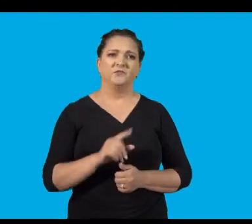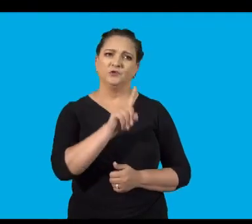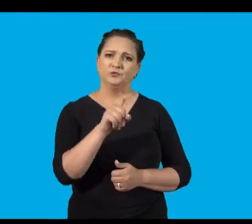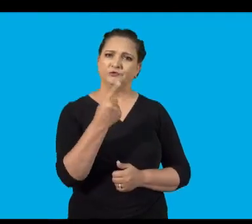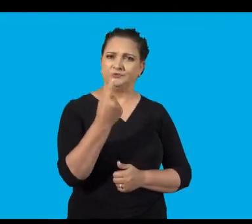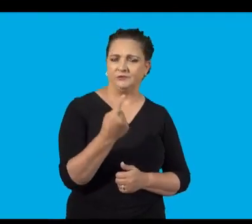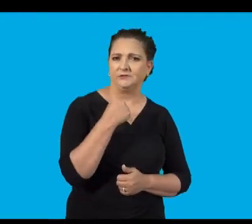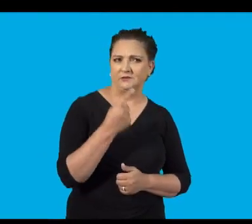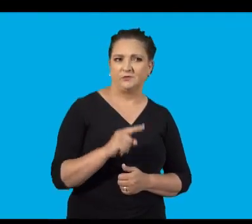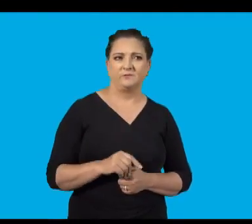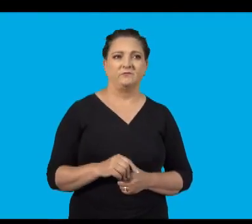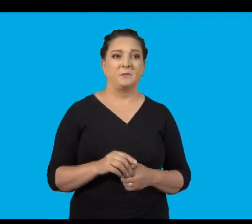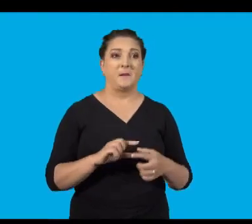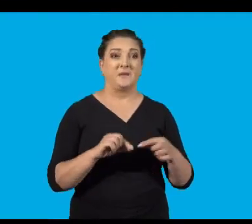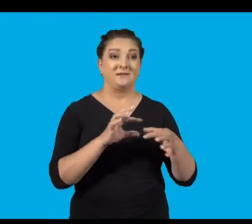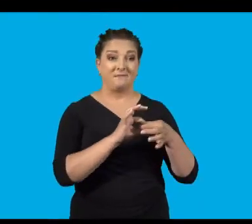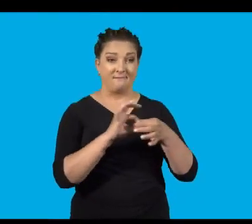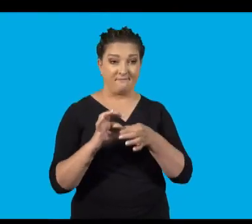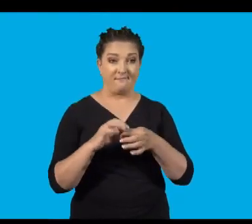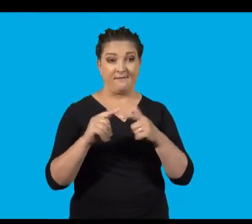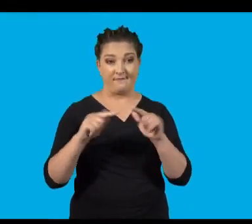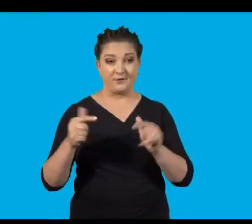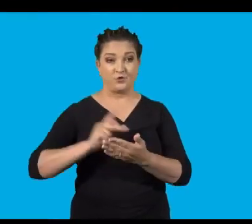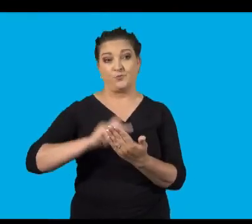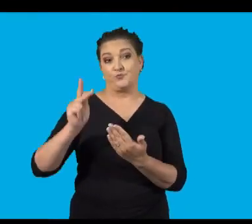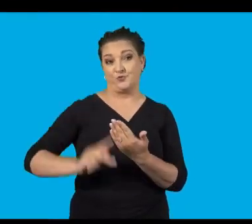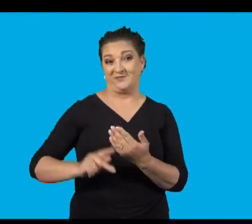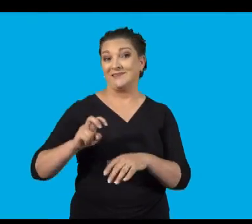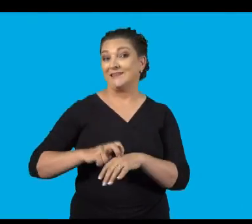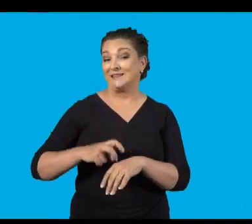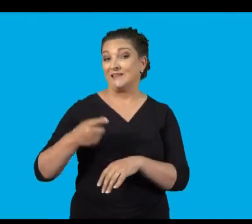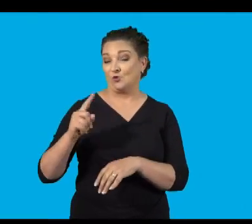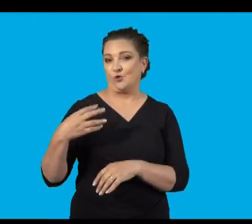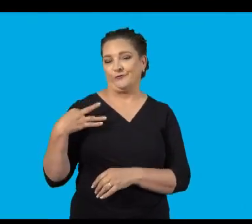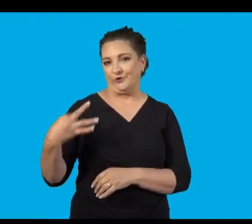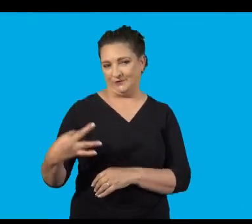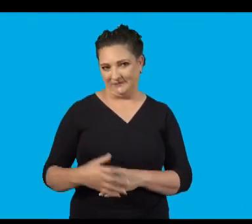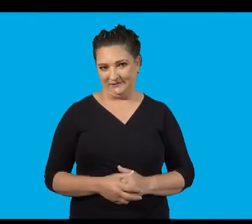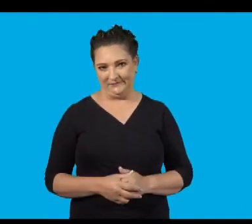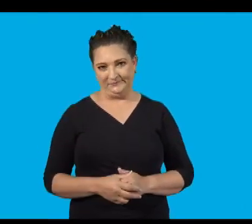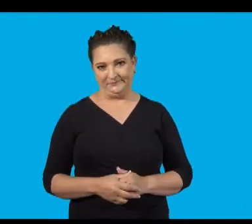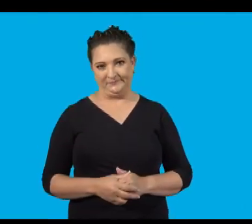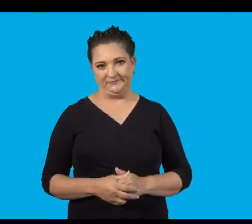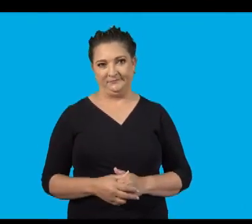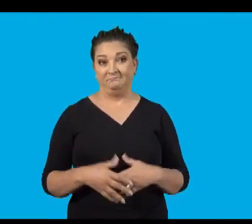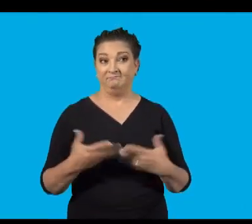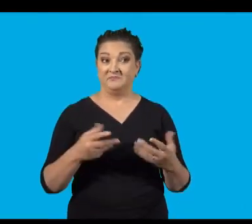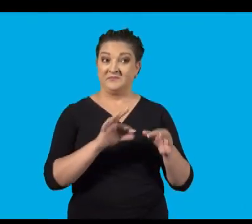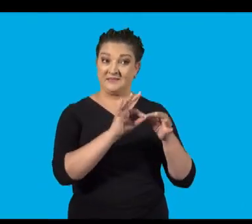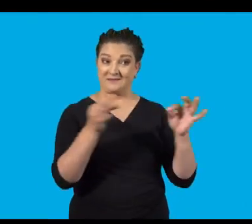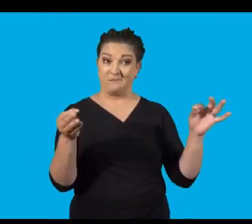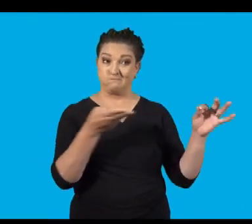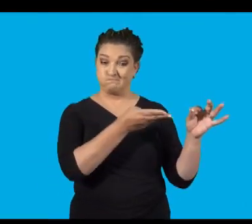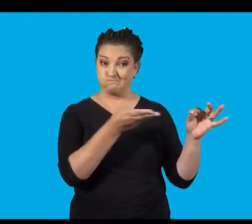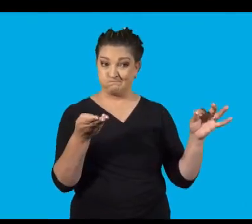our first question says, the Link Literacy Project are in need of volunteers. So somewhere